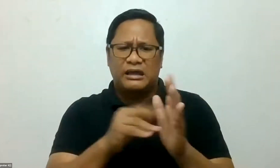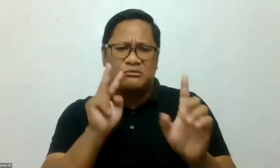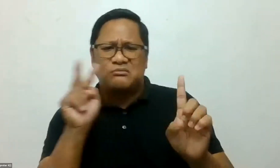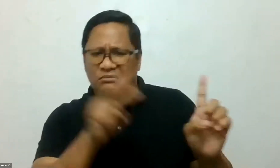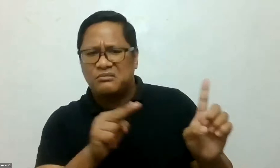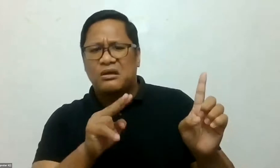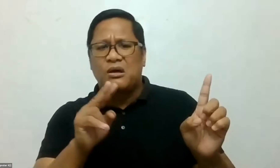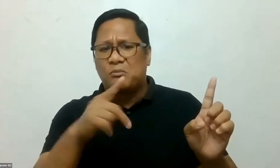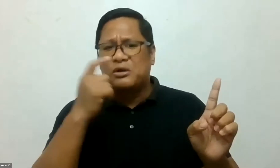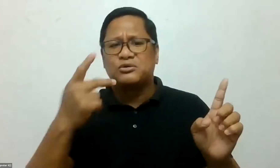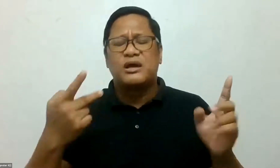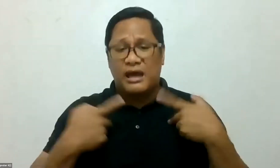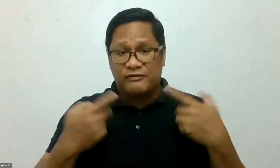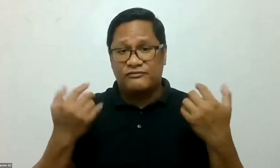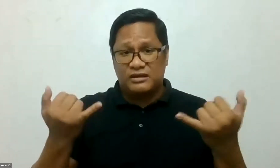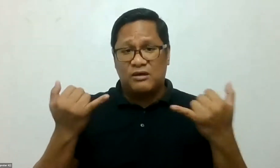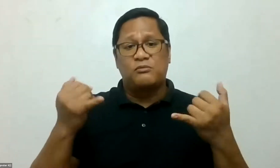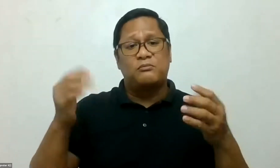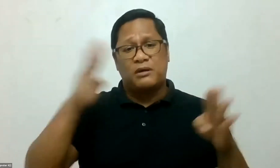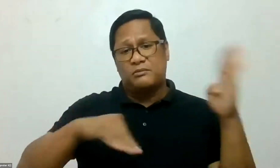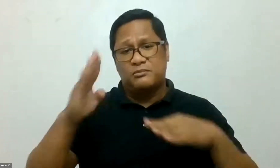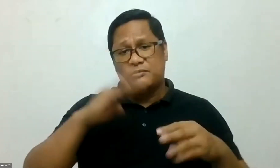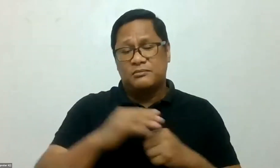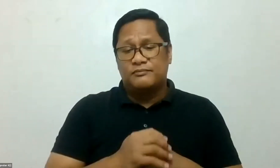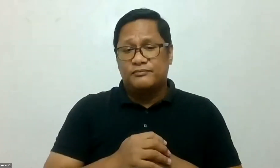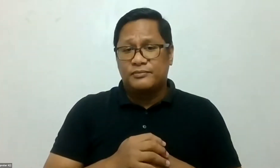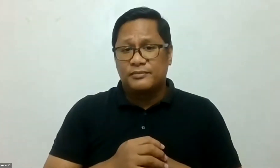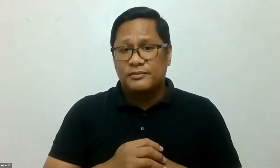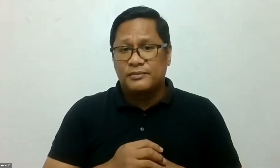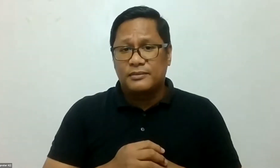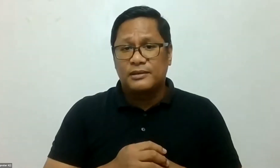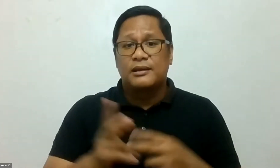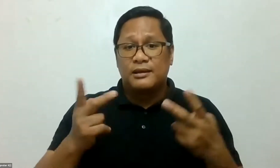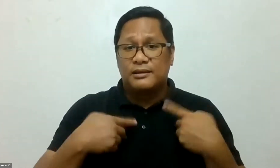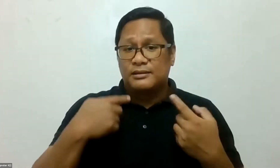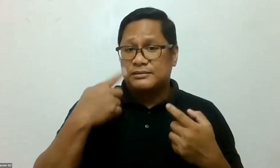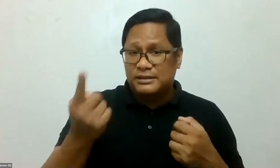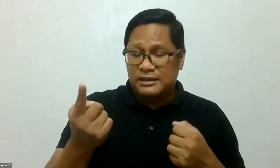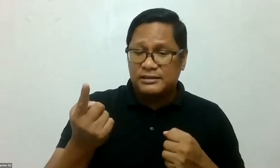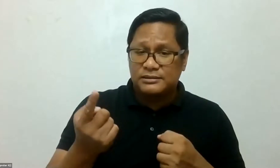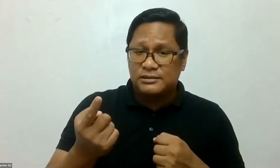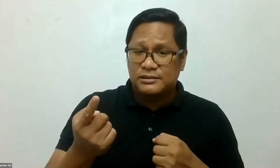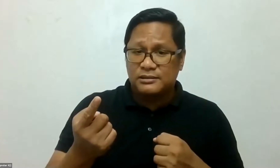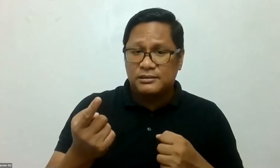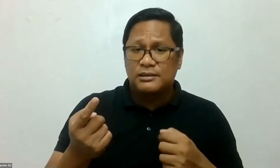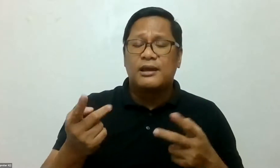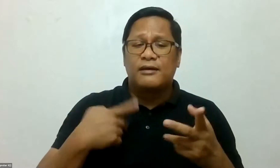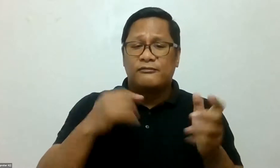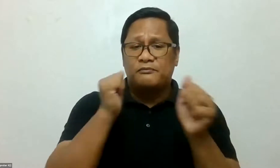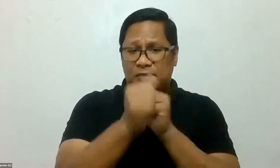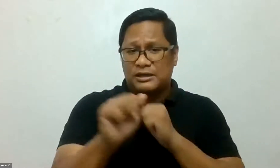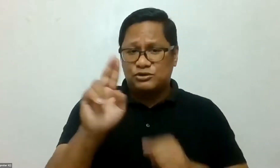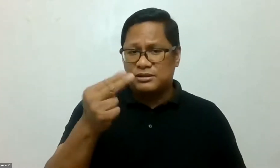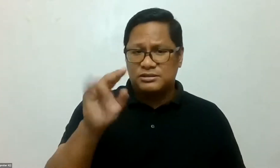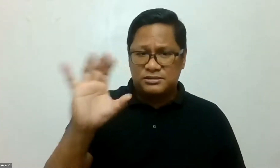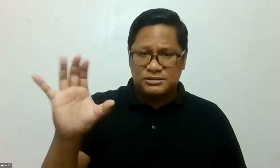just because we have this. There are numerous health laws, as mentioned by Kong Paul, that has been passed, UHC and NICC